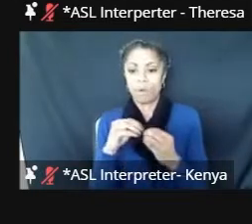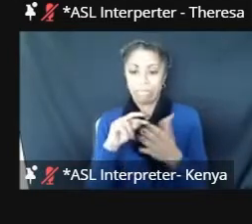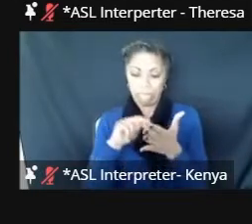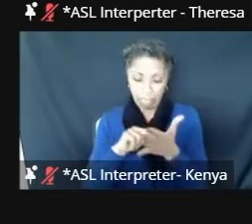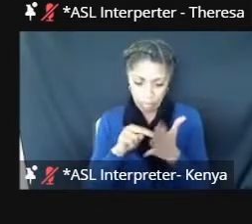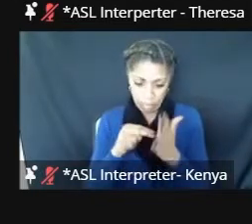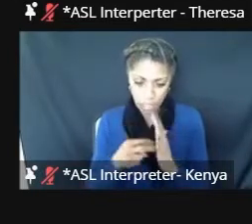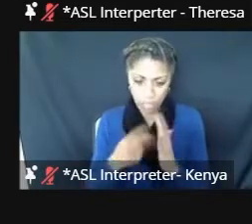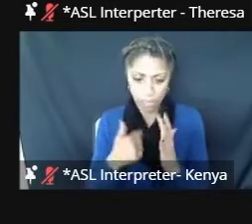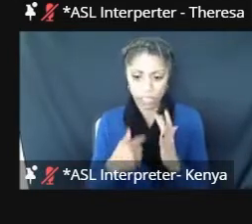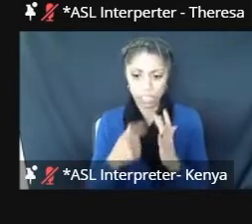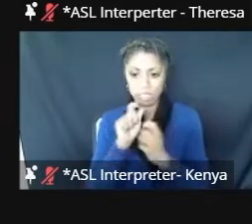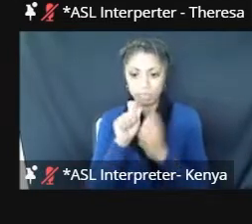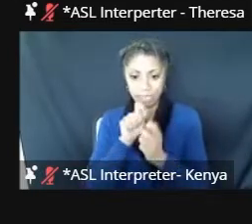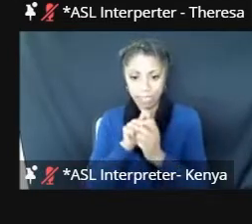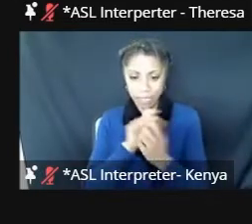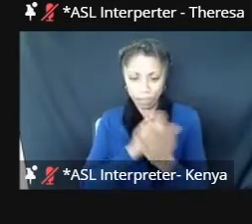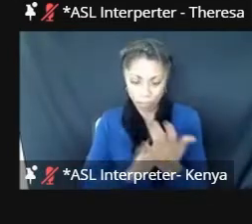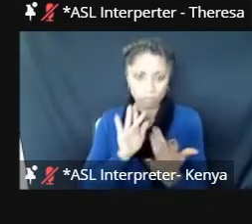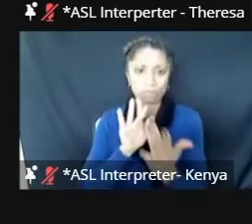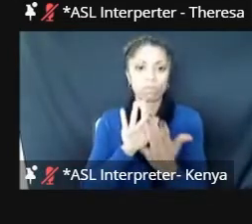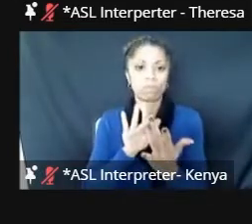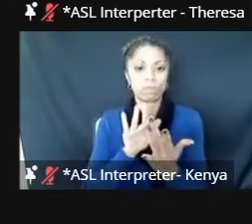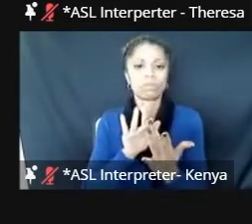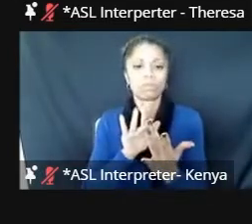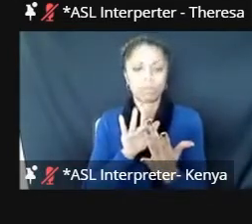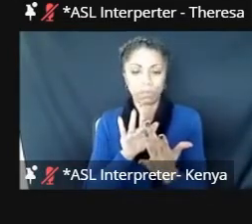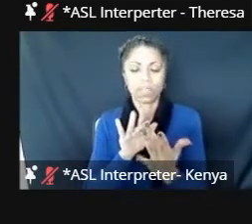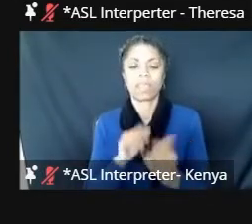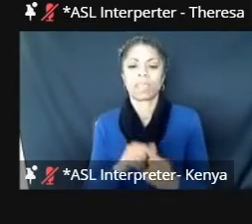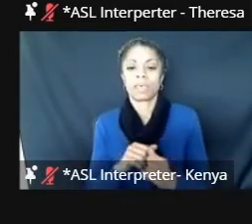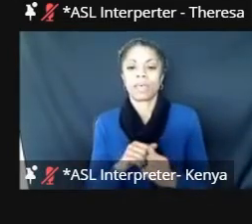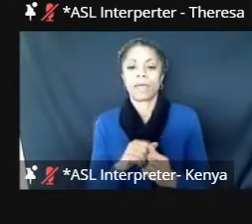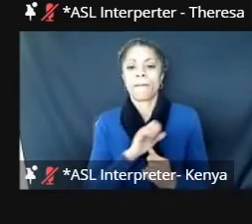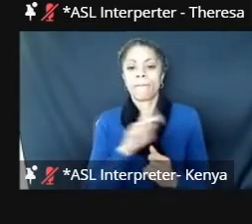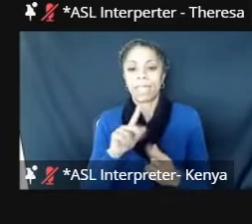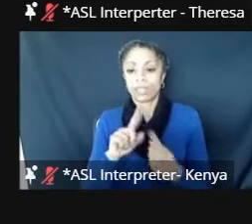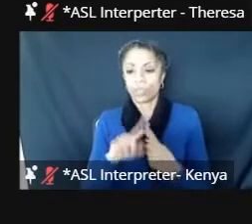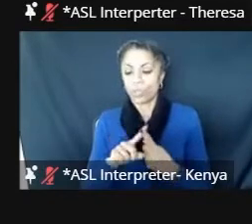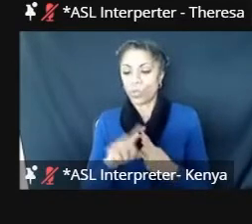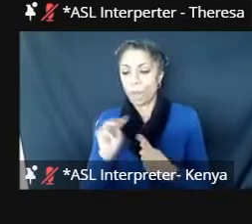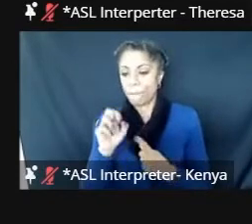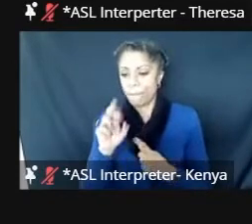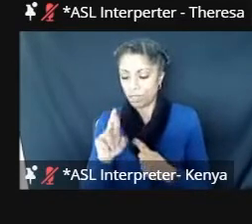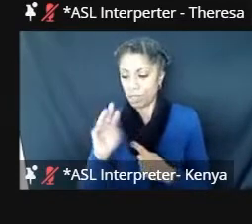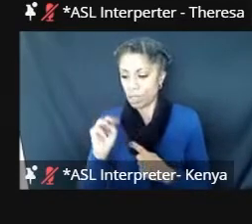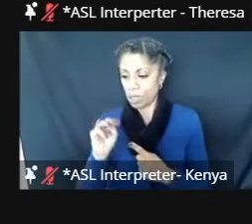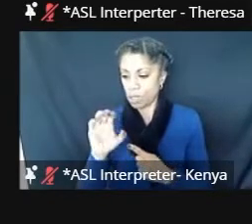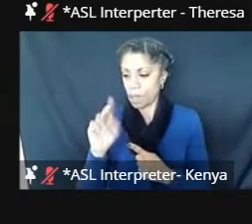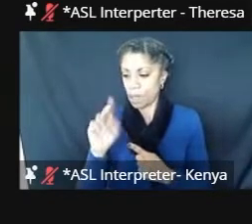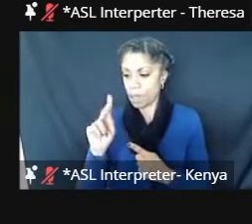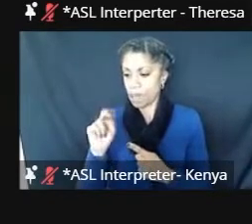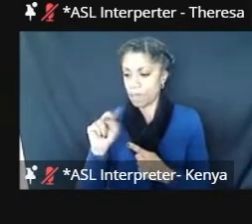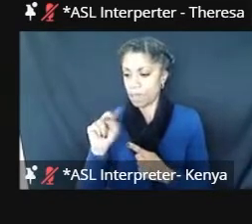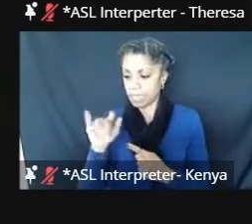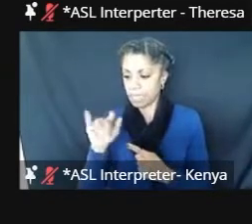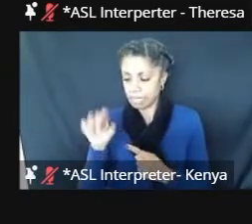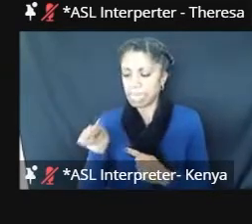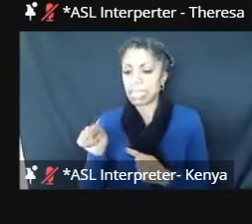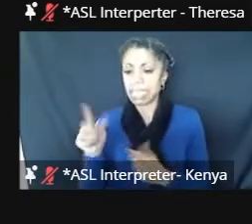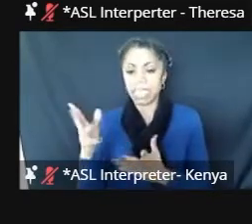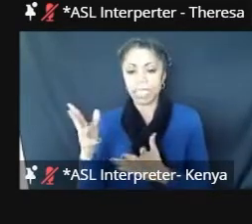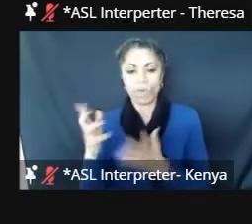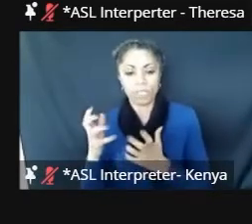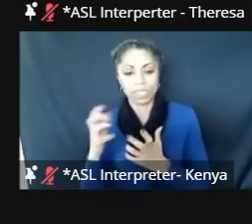community. And going back to Mr. McKenzie, he wants our students to learn the academic or